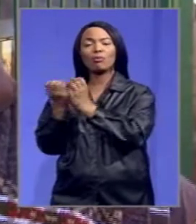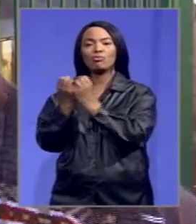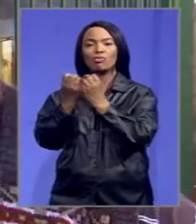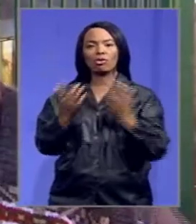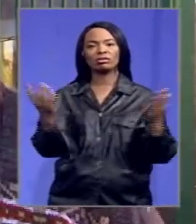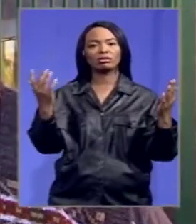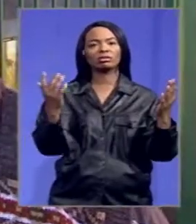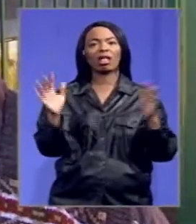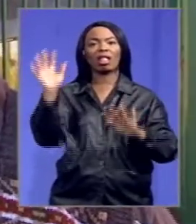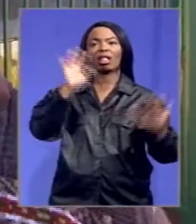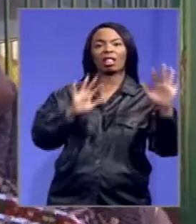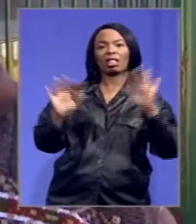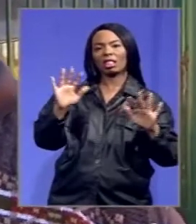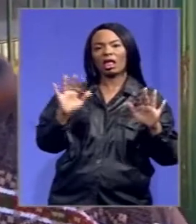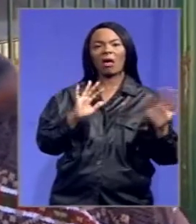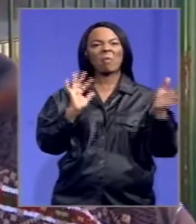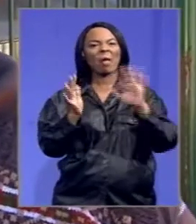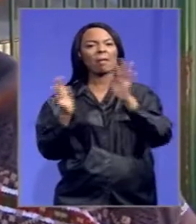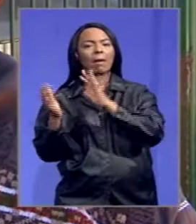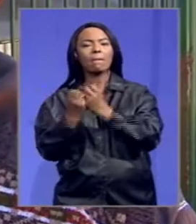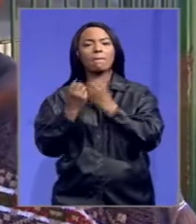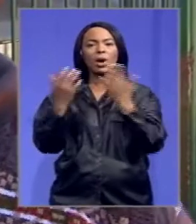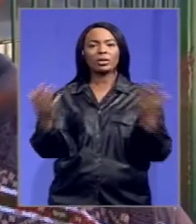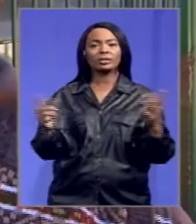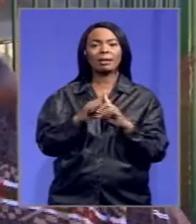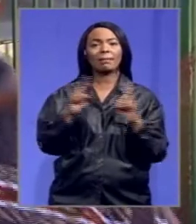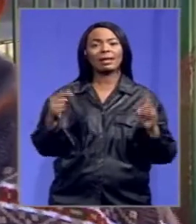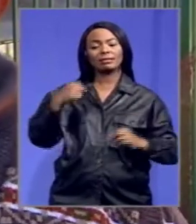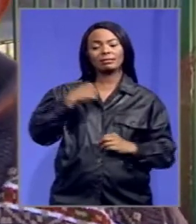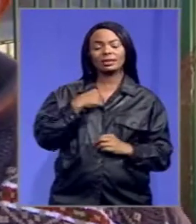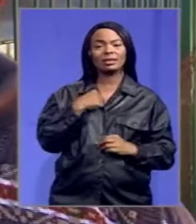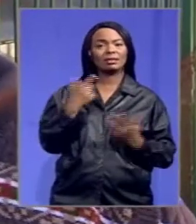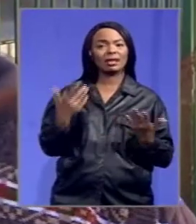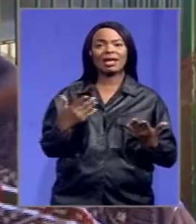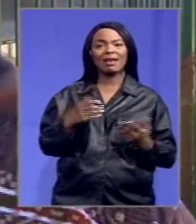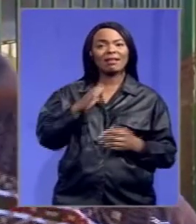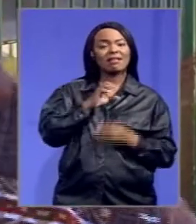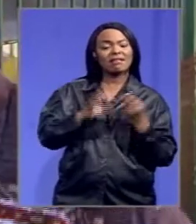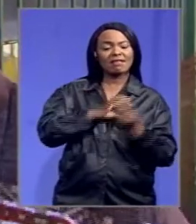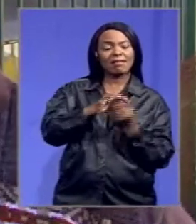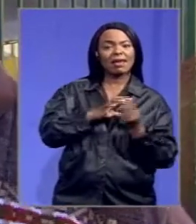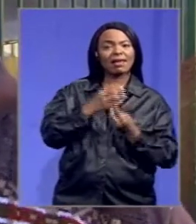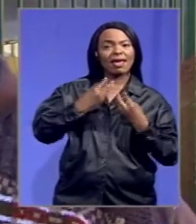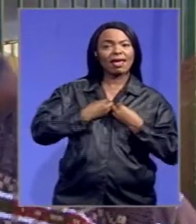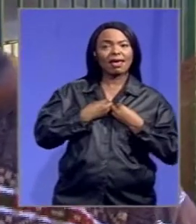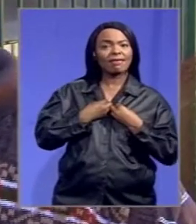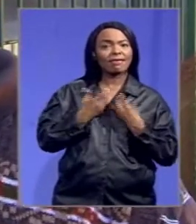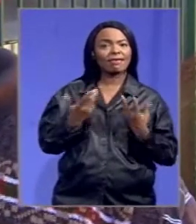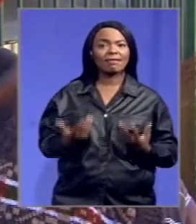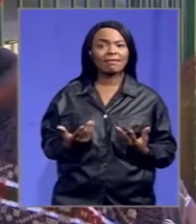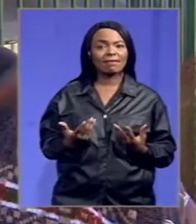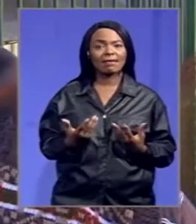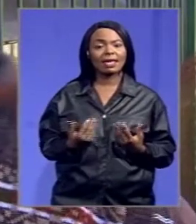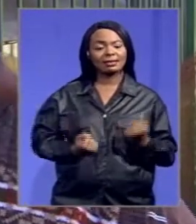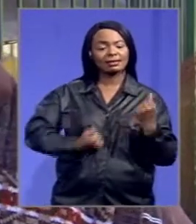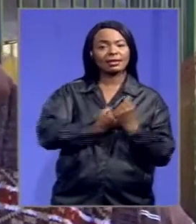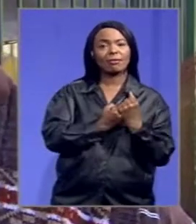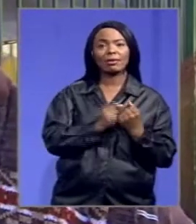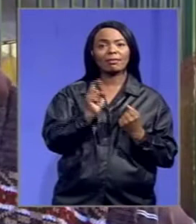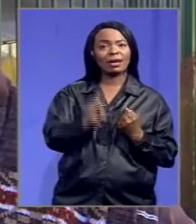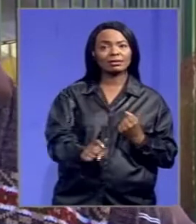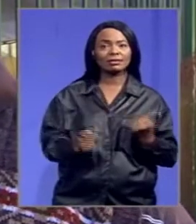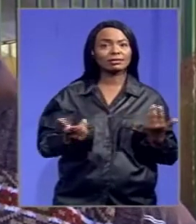nna ya ka ke le mobere ke le gore ke na le family e tshwantse ke fepe. Go nkositse